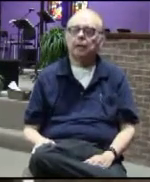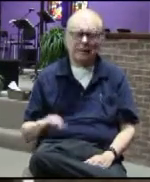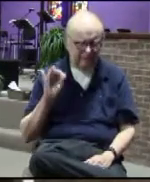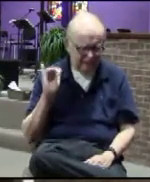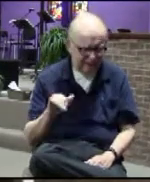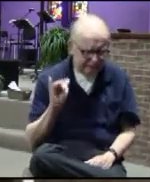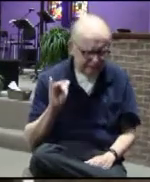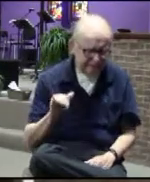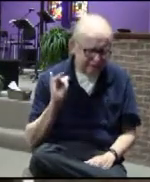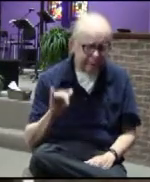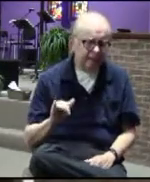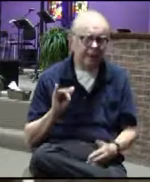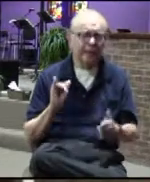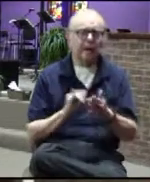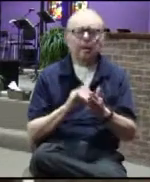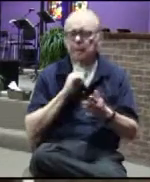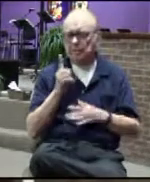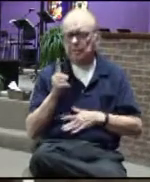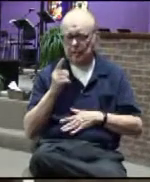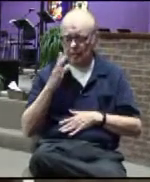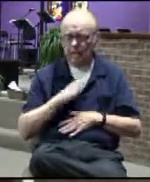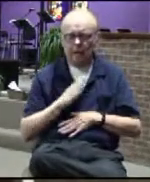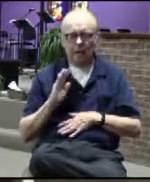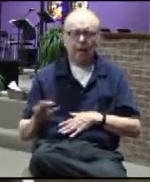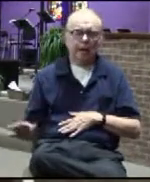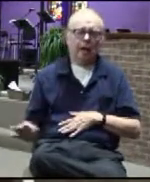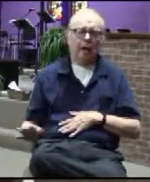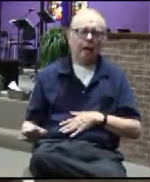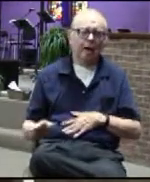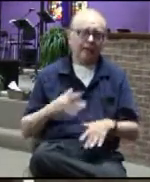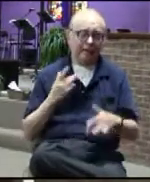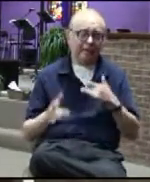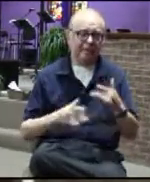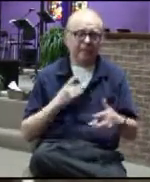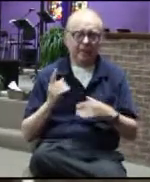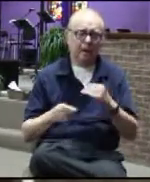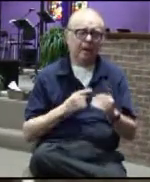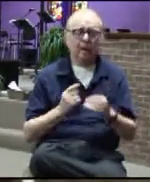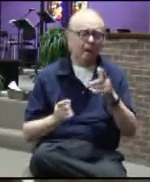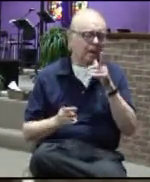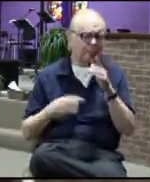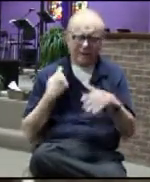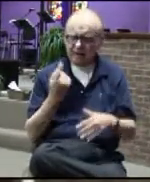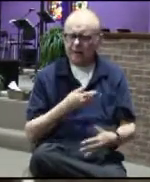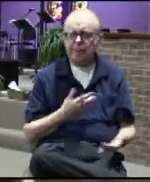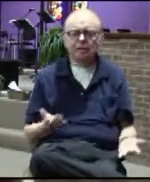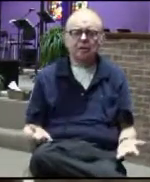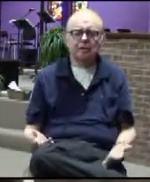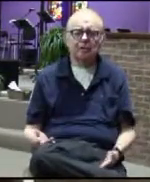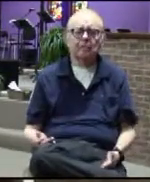yes that ladies and gentlemen should get us excited about who we are